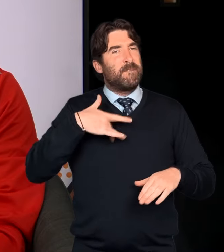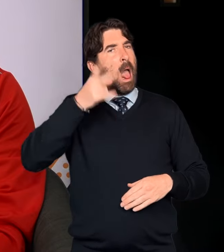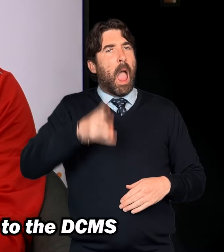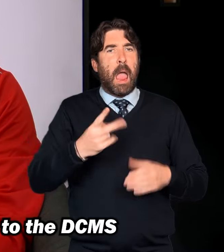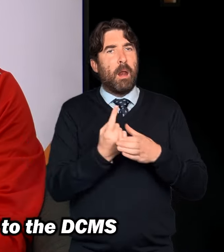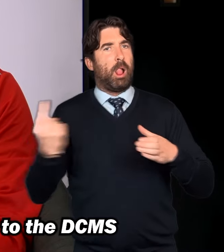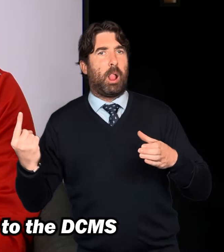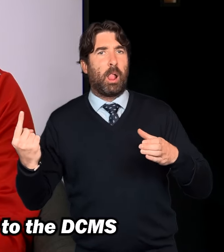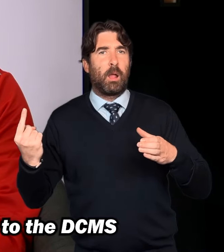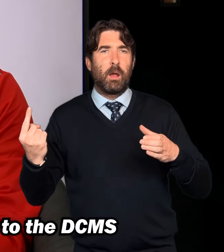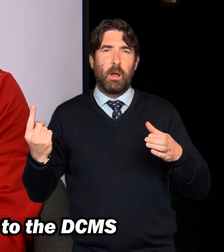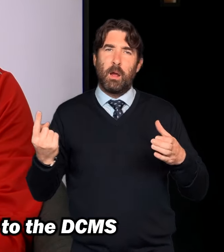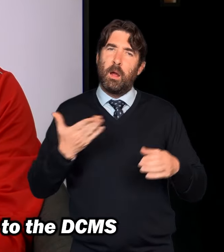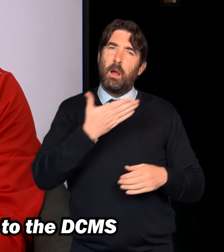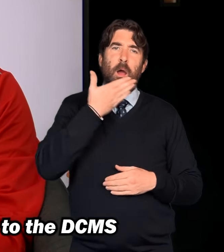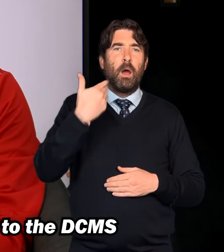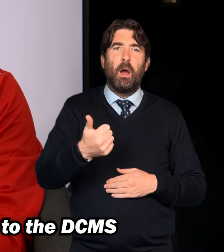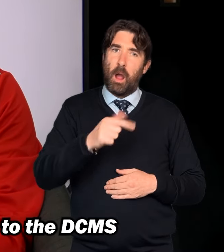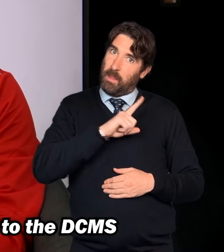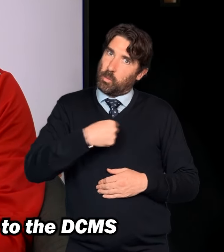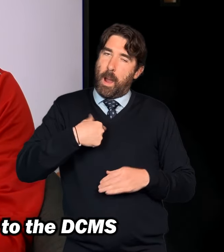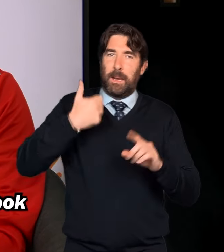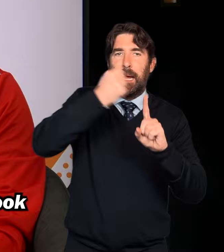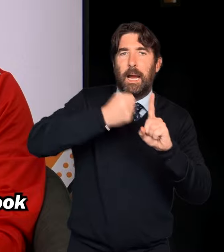And obviously my campaign and going to the,